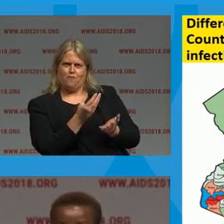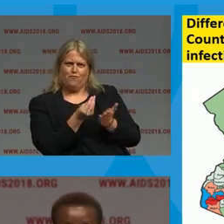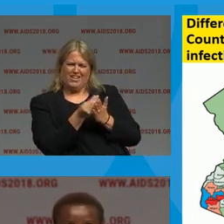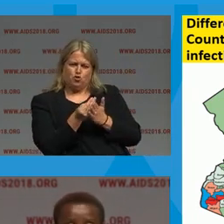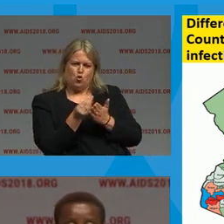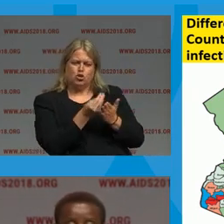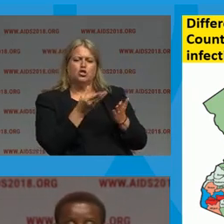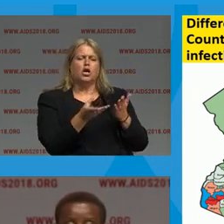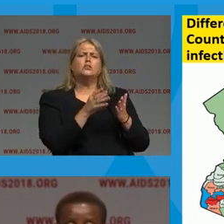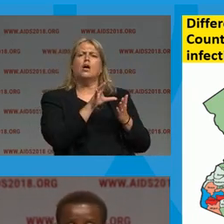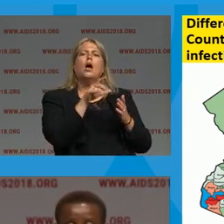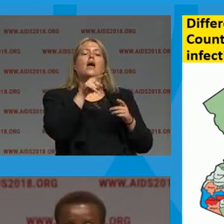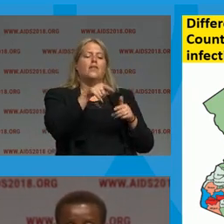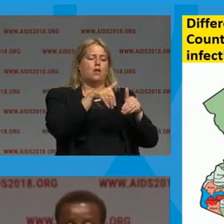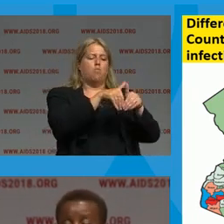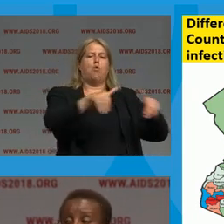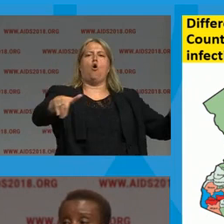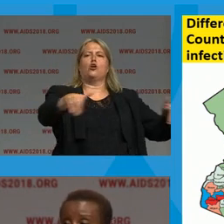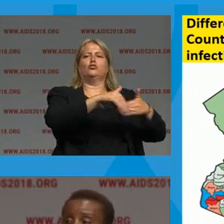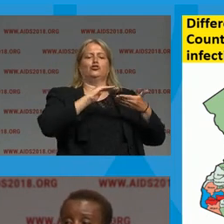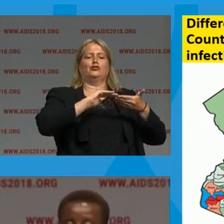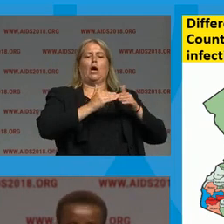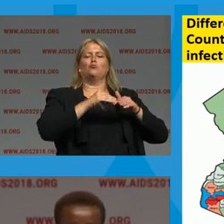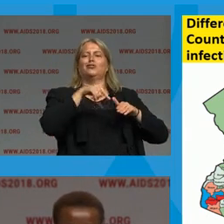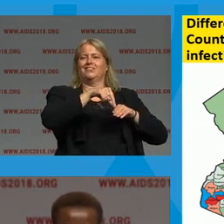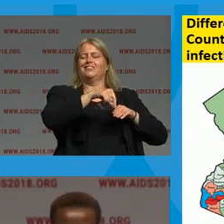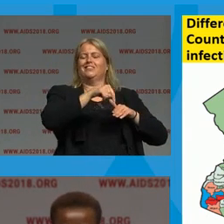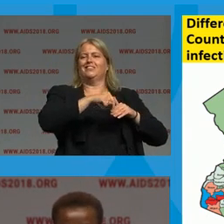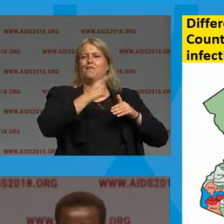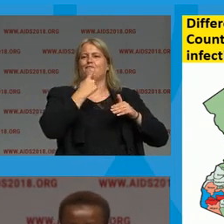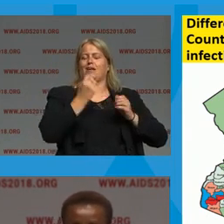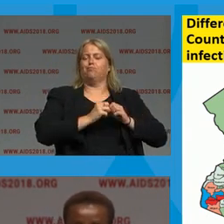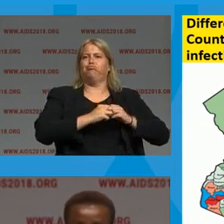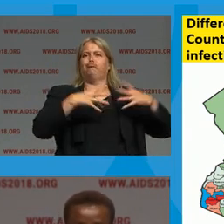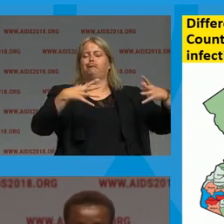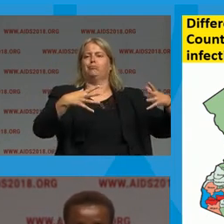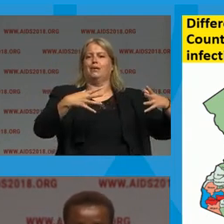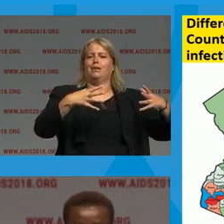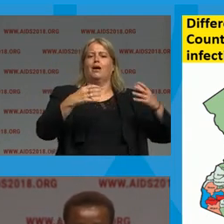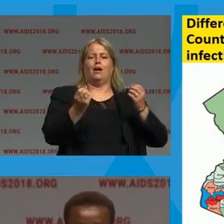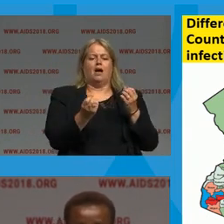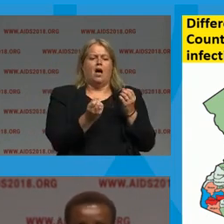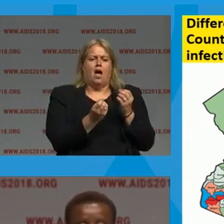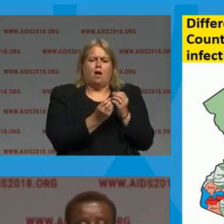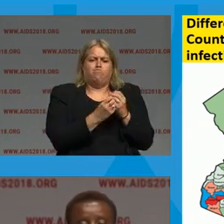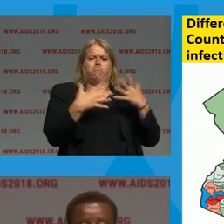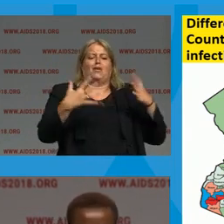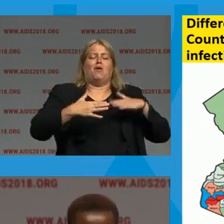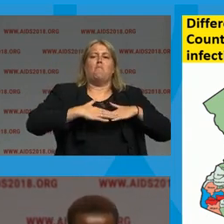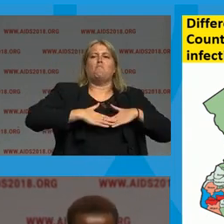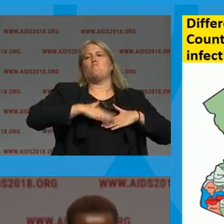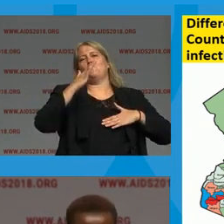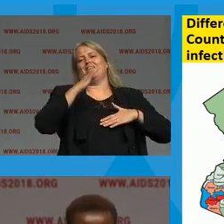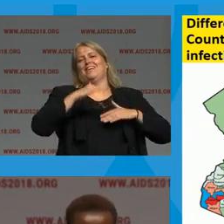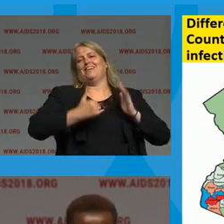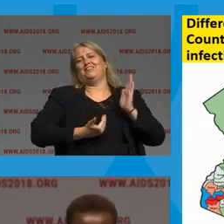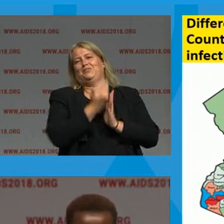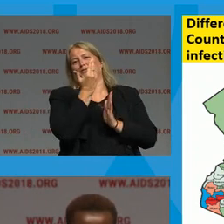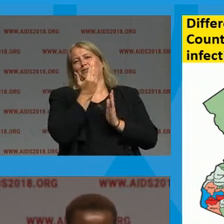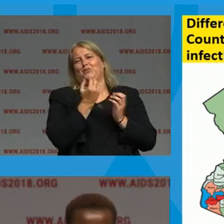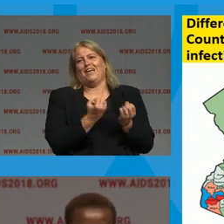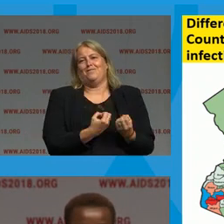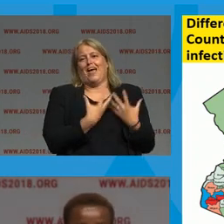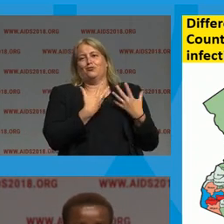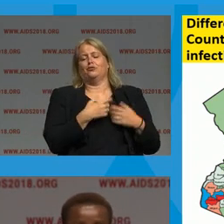towns became quite red very quickly, meaning they had high numbers of new infections. And it is asking ourselves